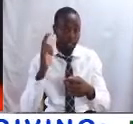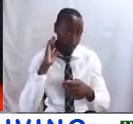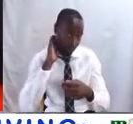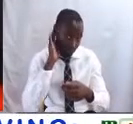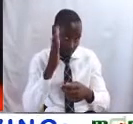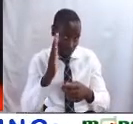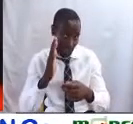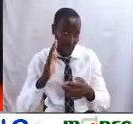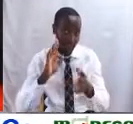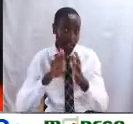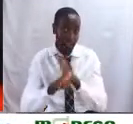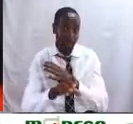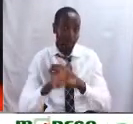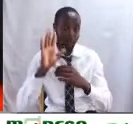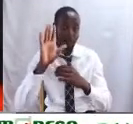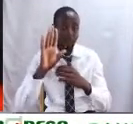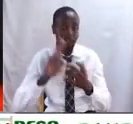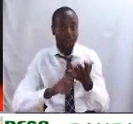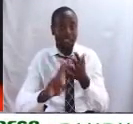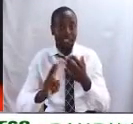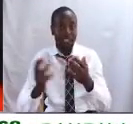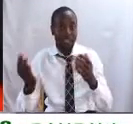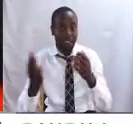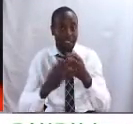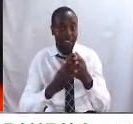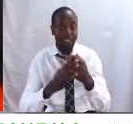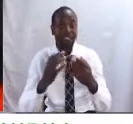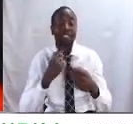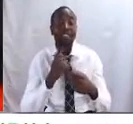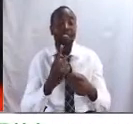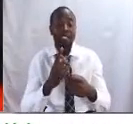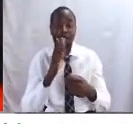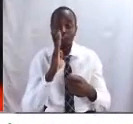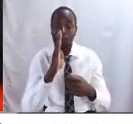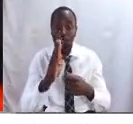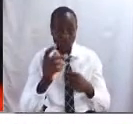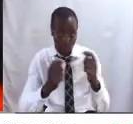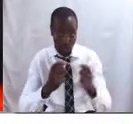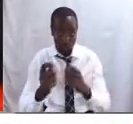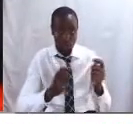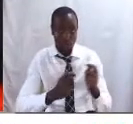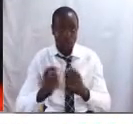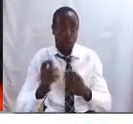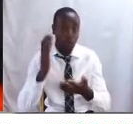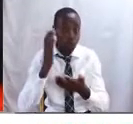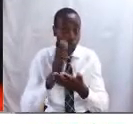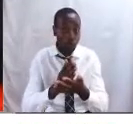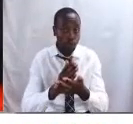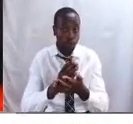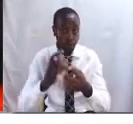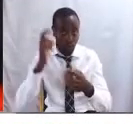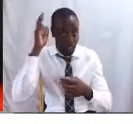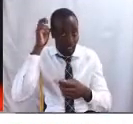chapter 5 and verse 8. And it says, "Be self-controlled and alert. Your enemy, the